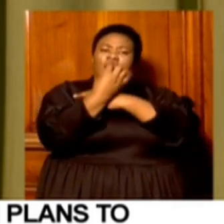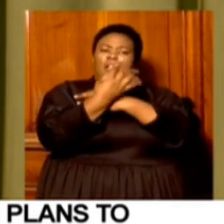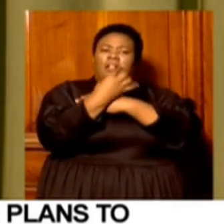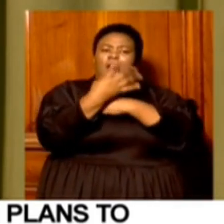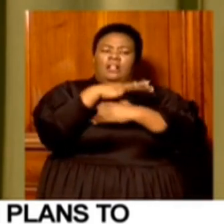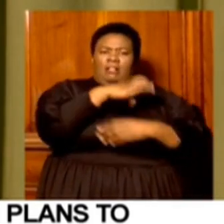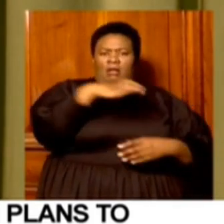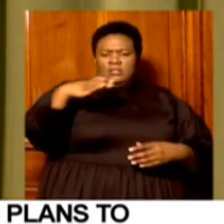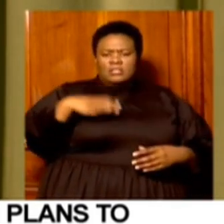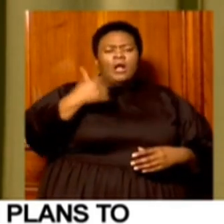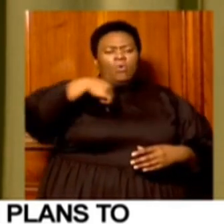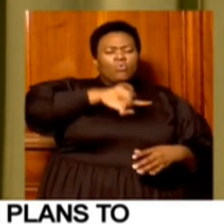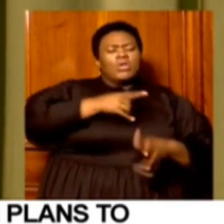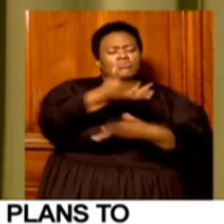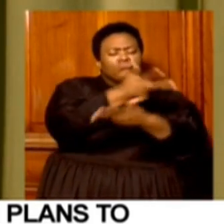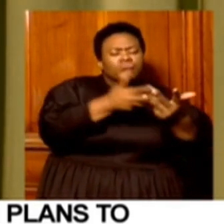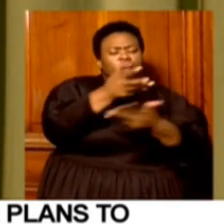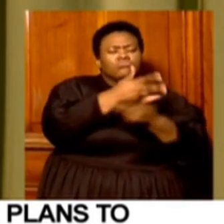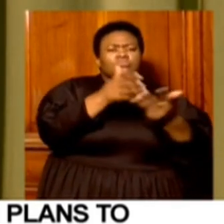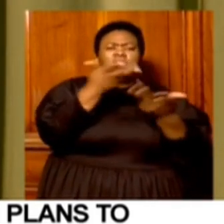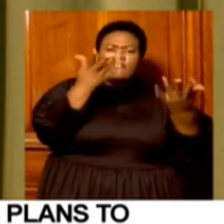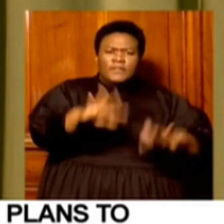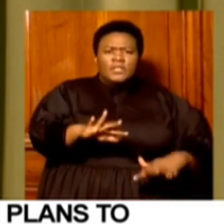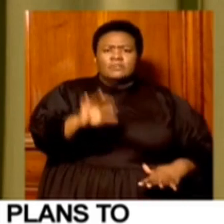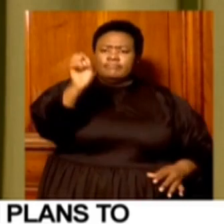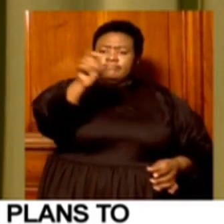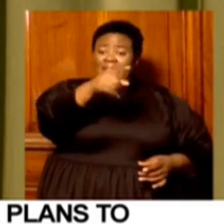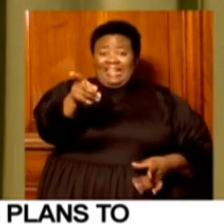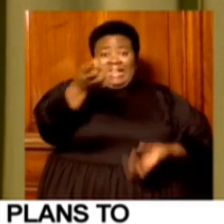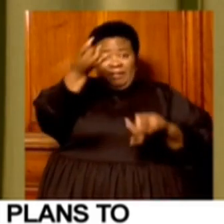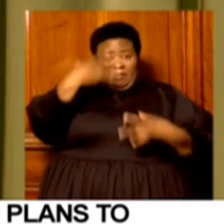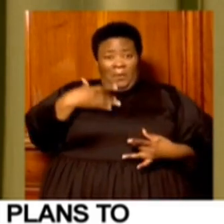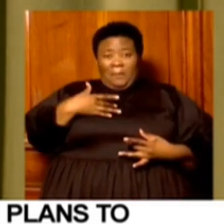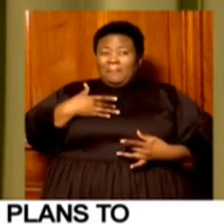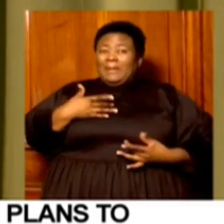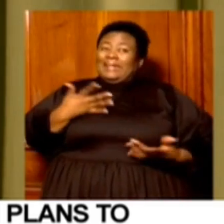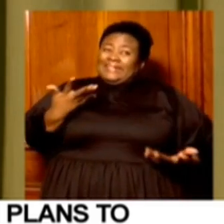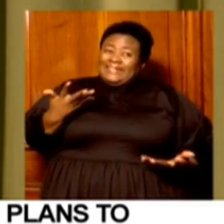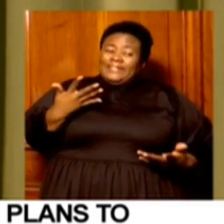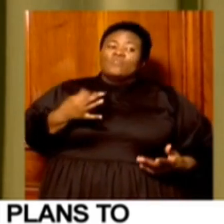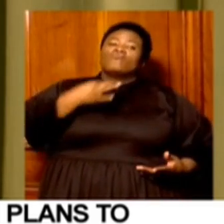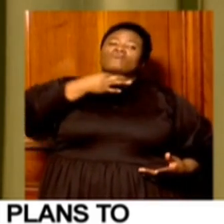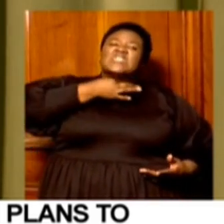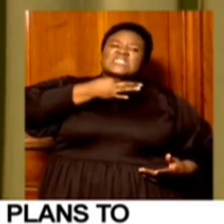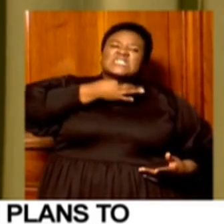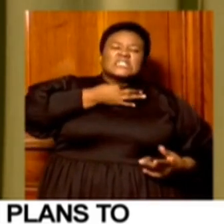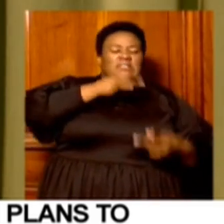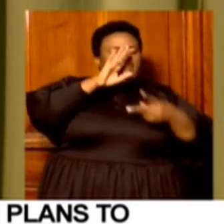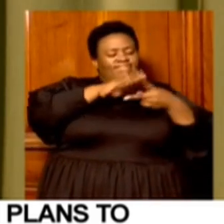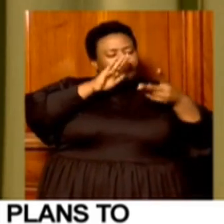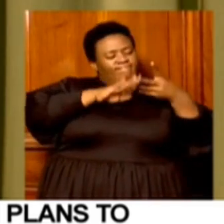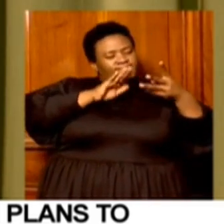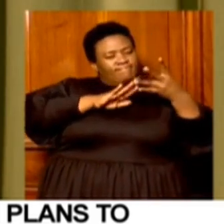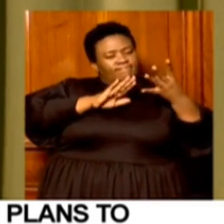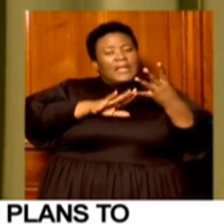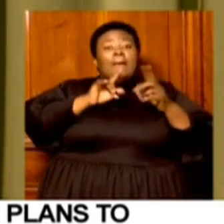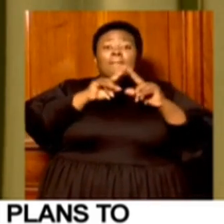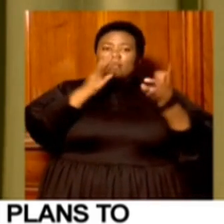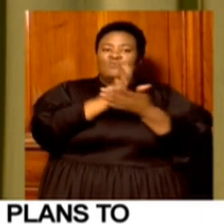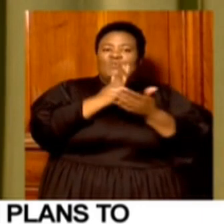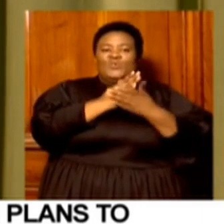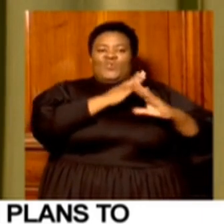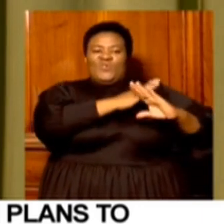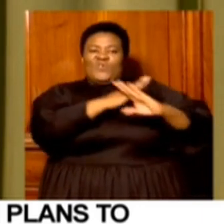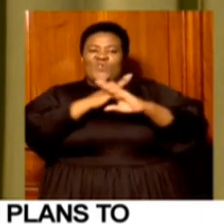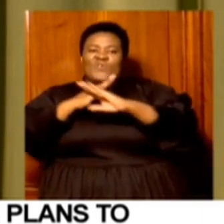them. They told us, no, these are the risks, but to mitigate the risks, this is what we've got to